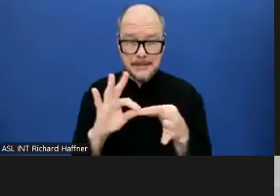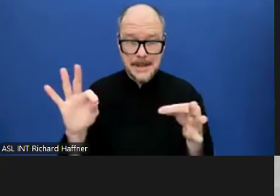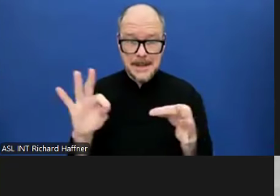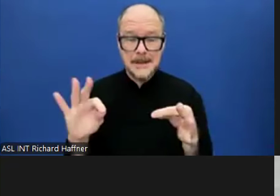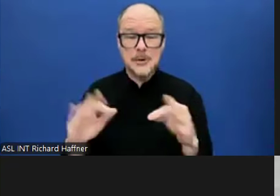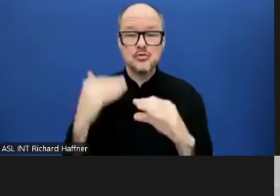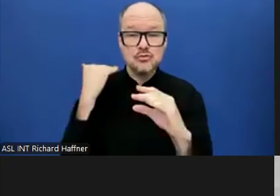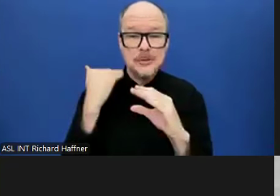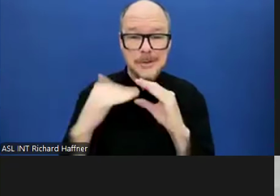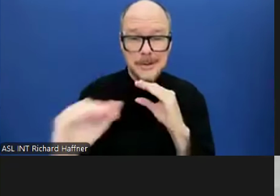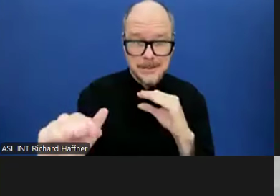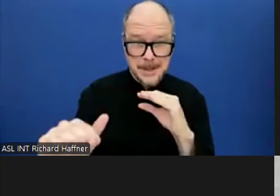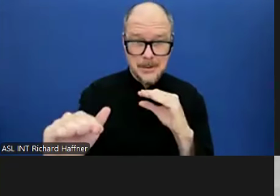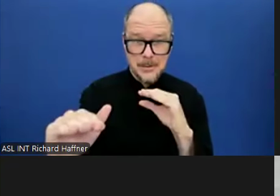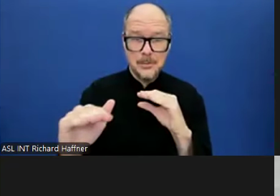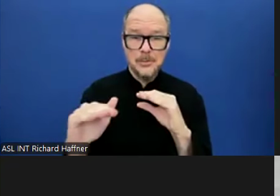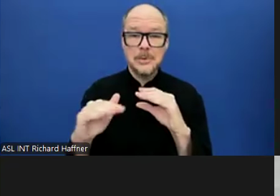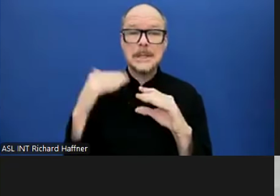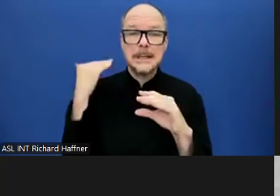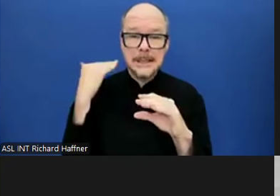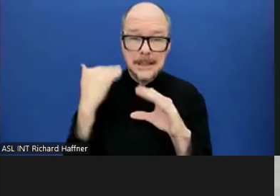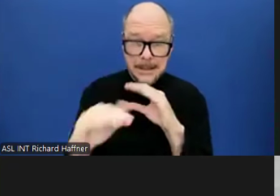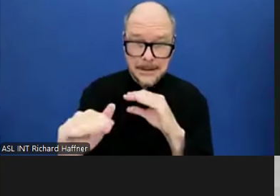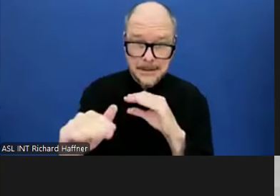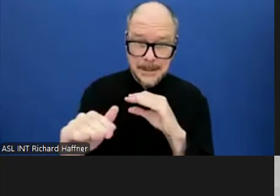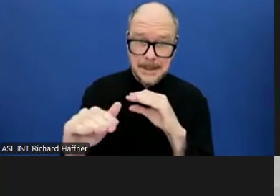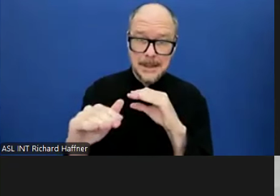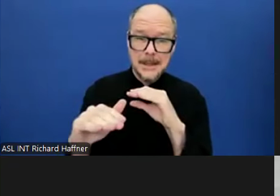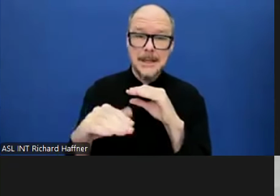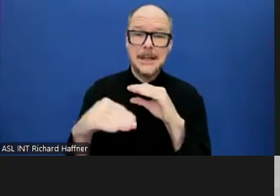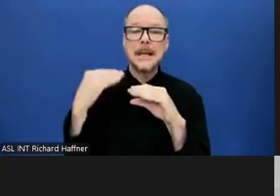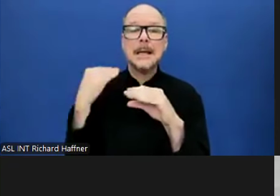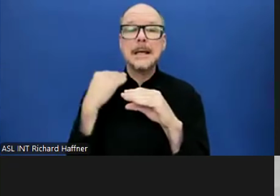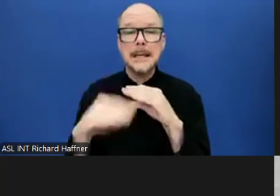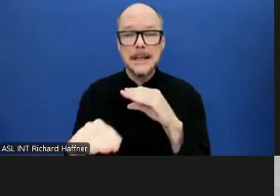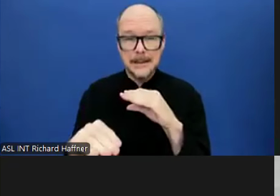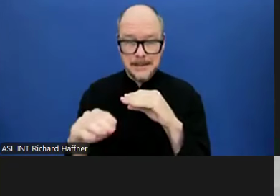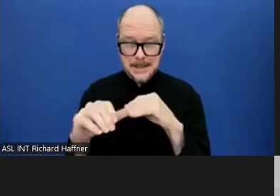to, and I can show this sign in just a moment. Let me make sure I get it right.